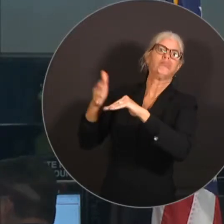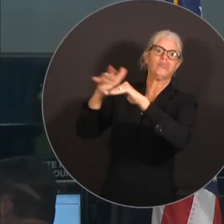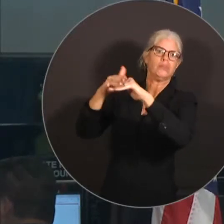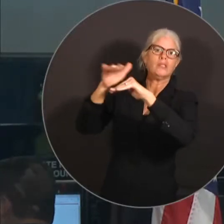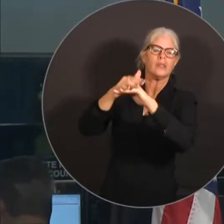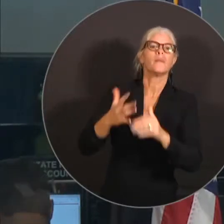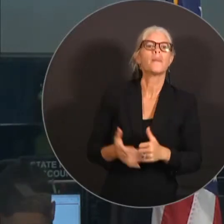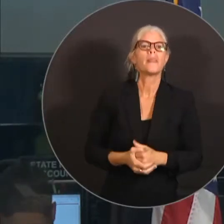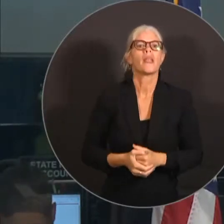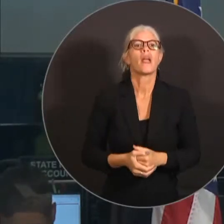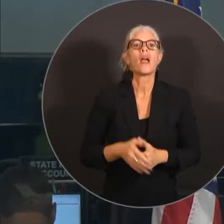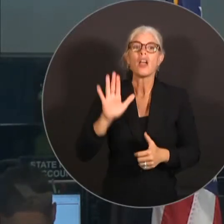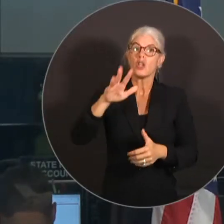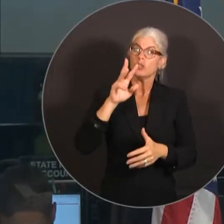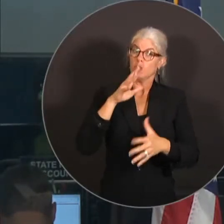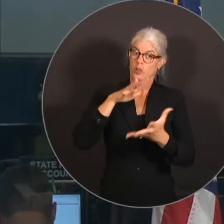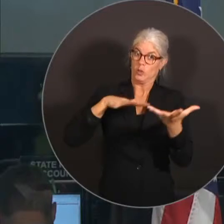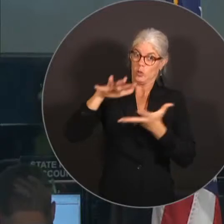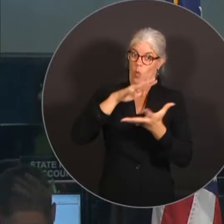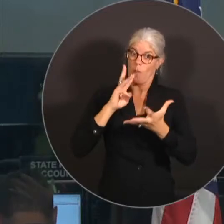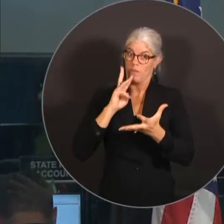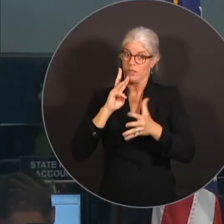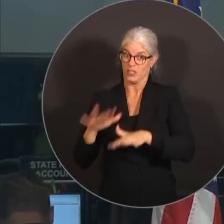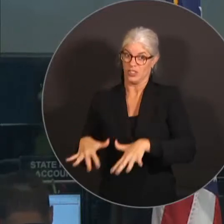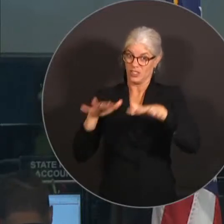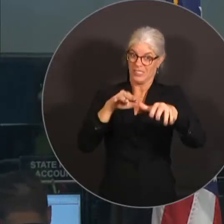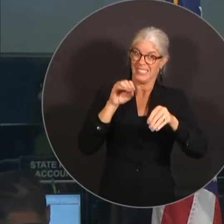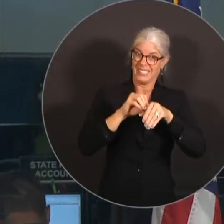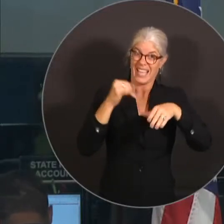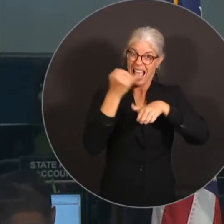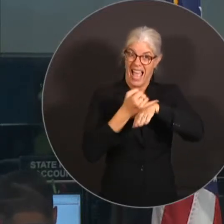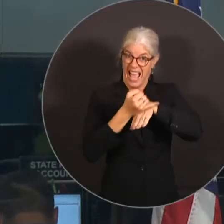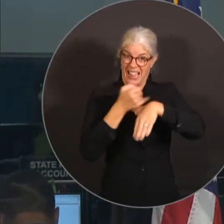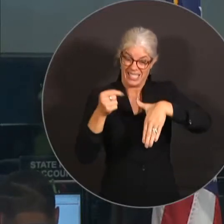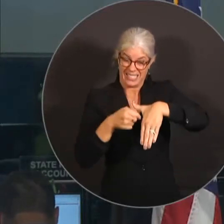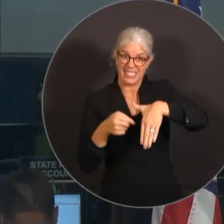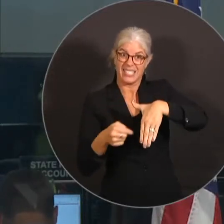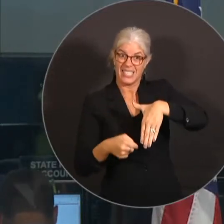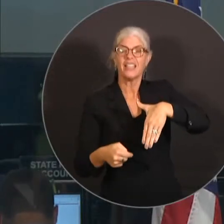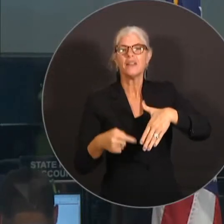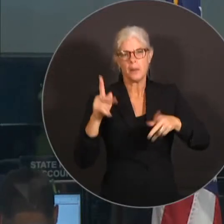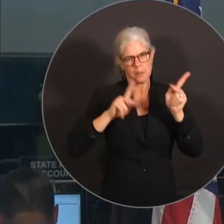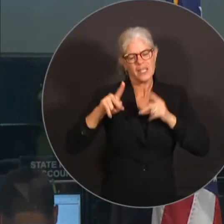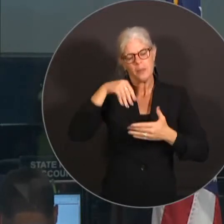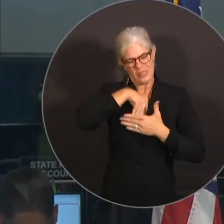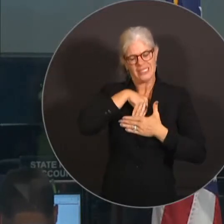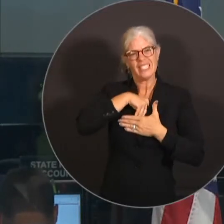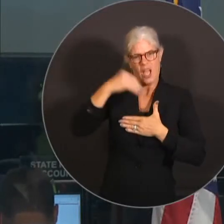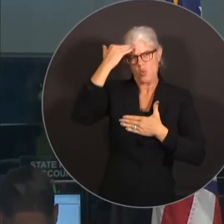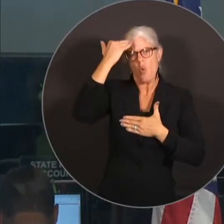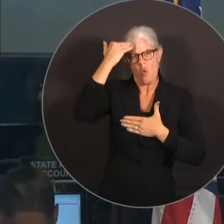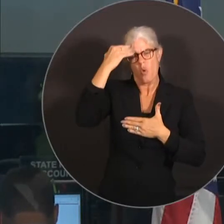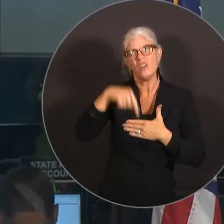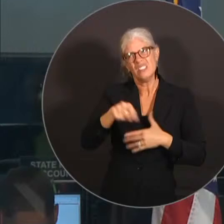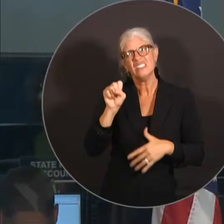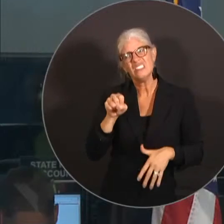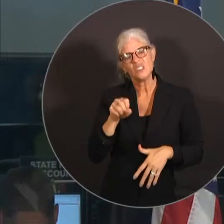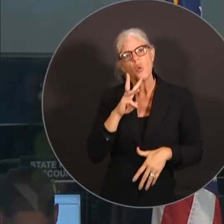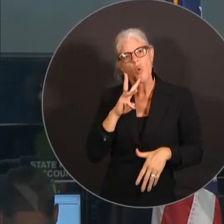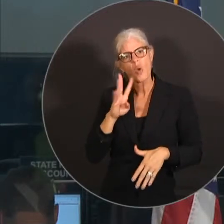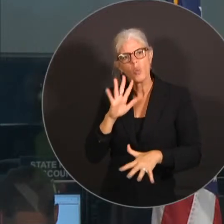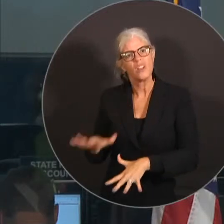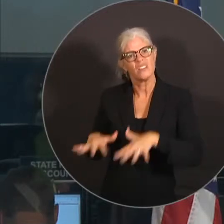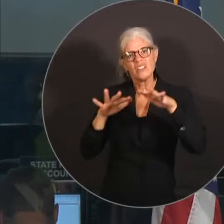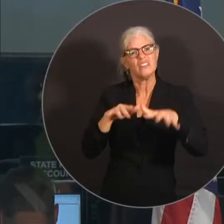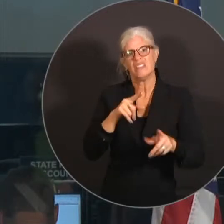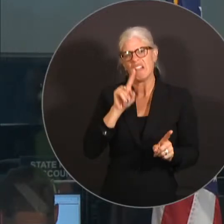about storm surge on these barrier islands, a lot of those folks have the wherewithal and the means to be able to go somewhere else, hotel,